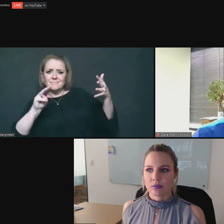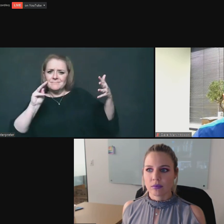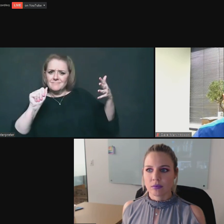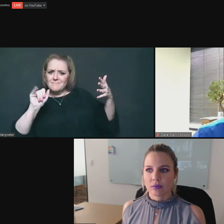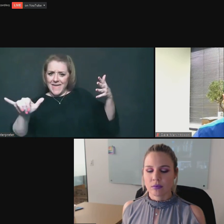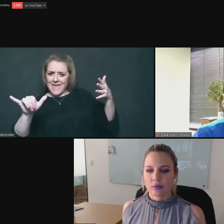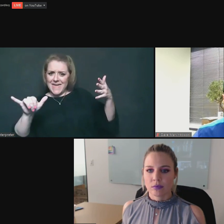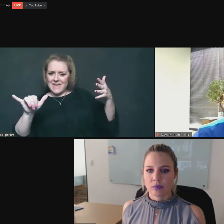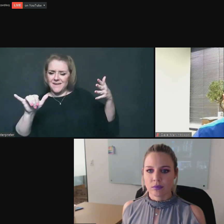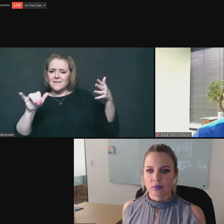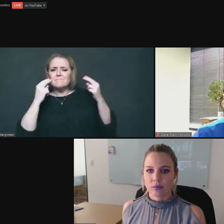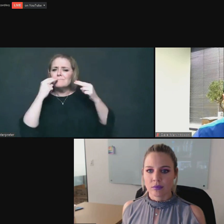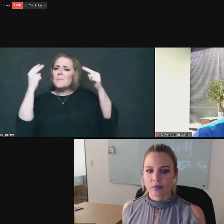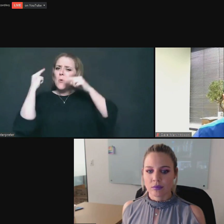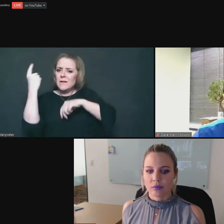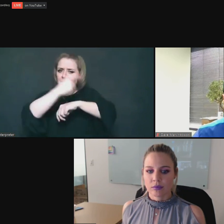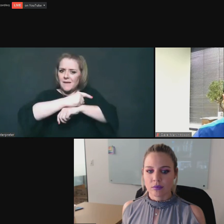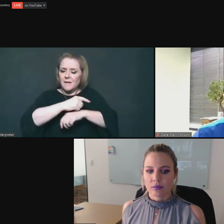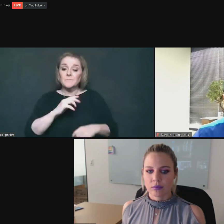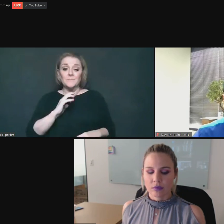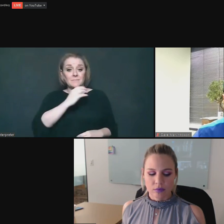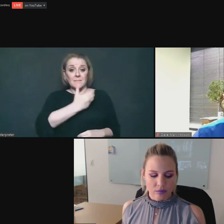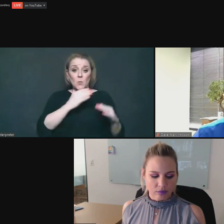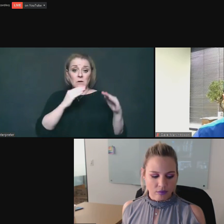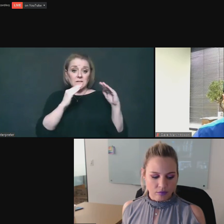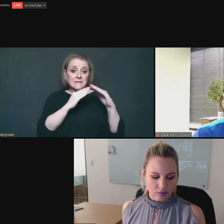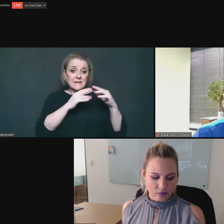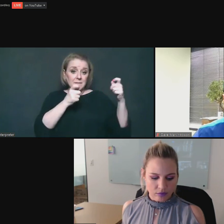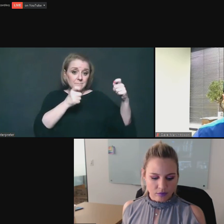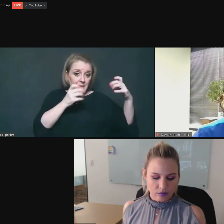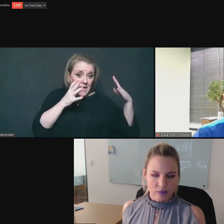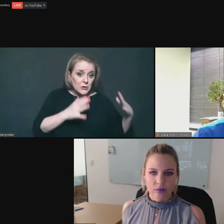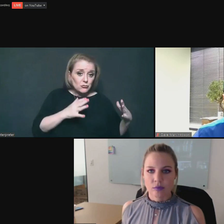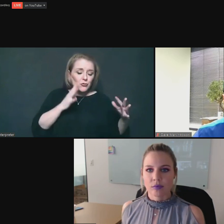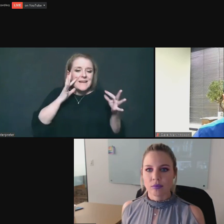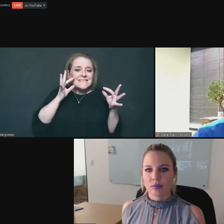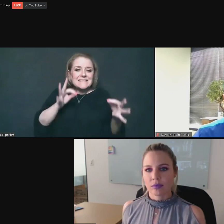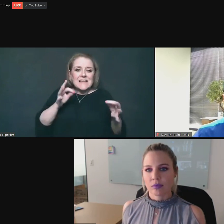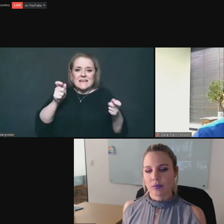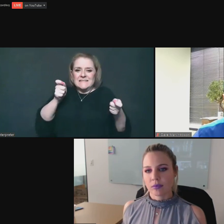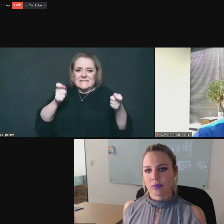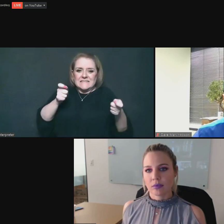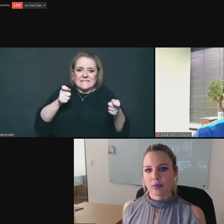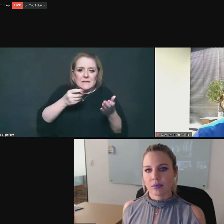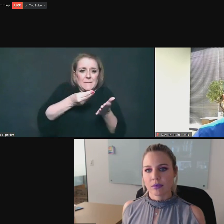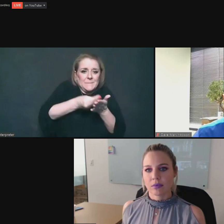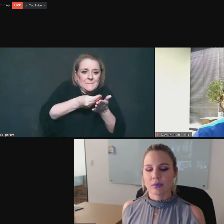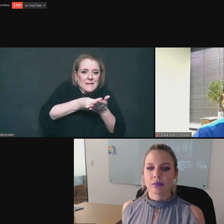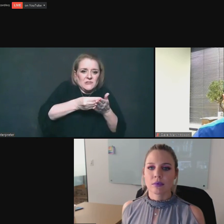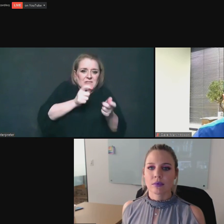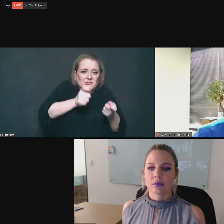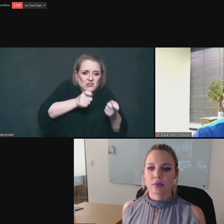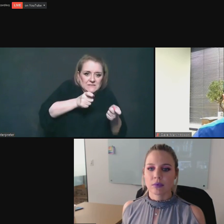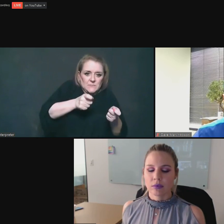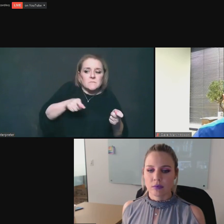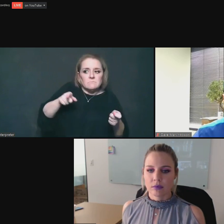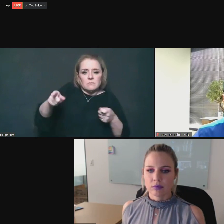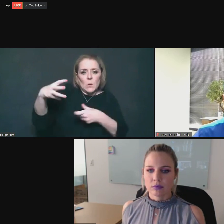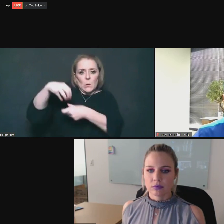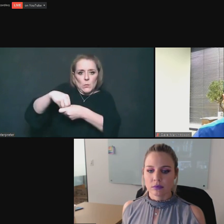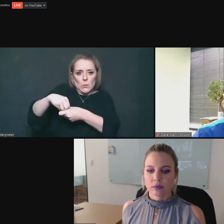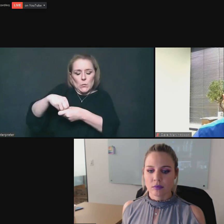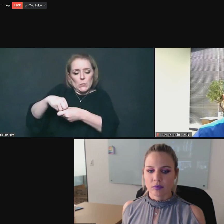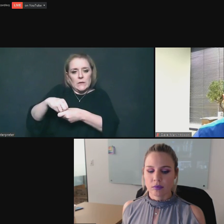The city managers made some decisions as far as short-term budget adjustments, and right now those are included in that. So that'll be something